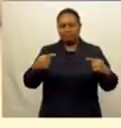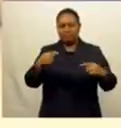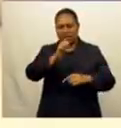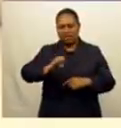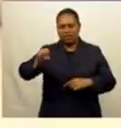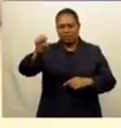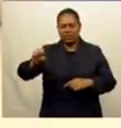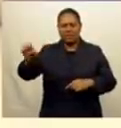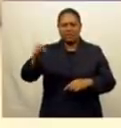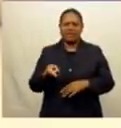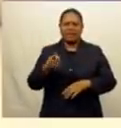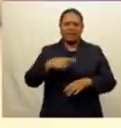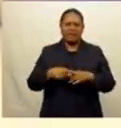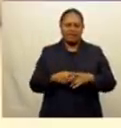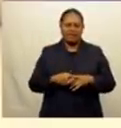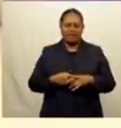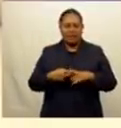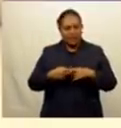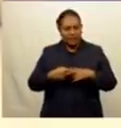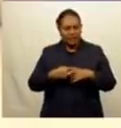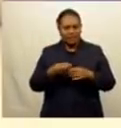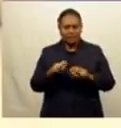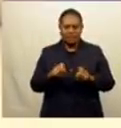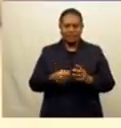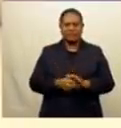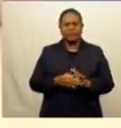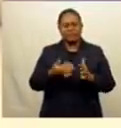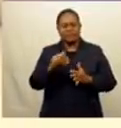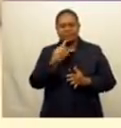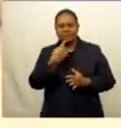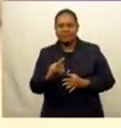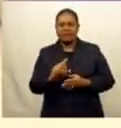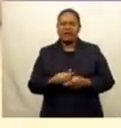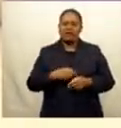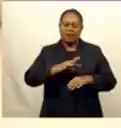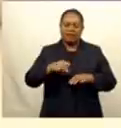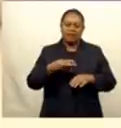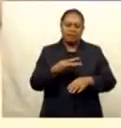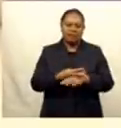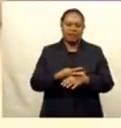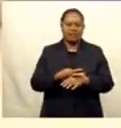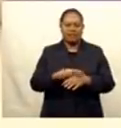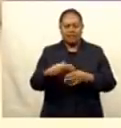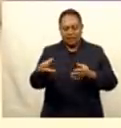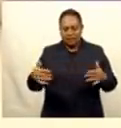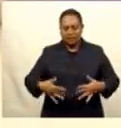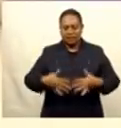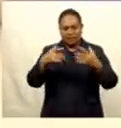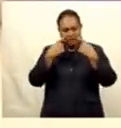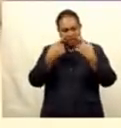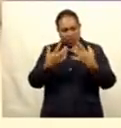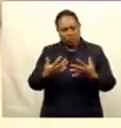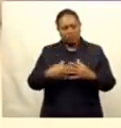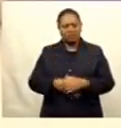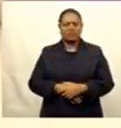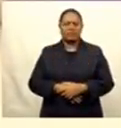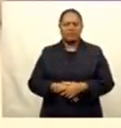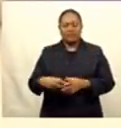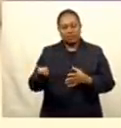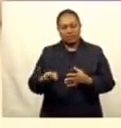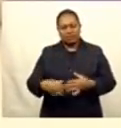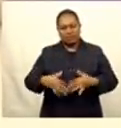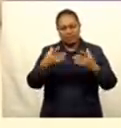Traders are assessing the impact of a surge in US inflation before their monthly jobs data comes out later this week. Although US inflation data last